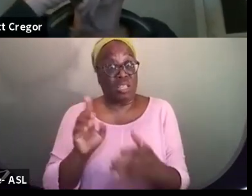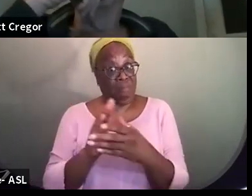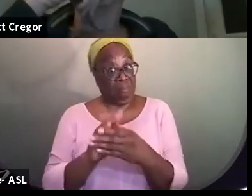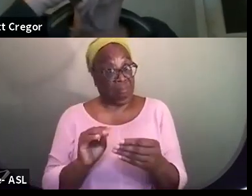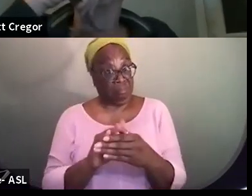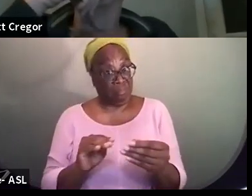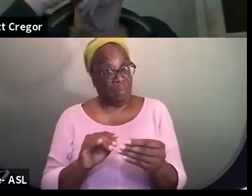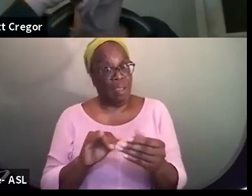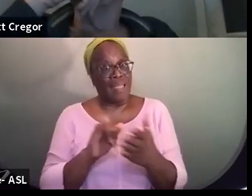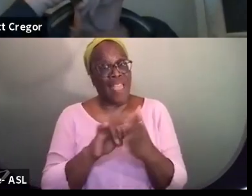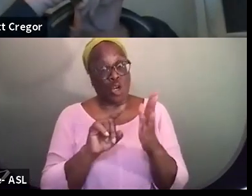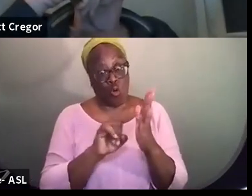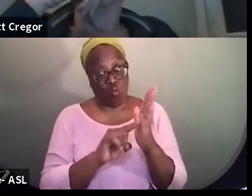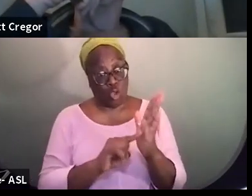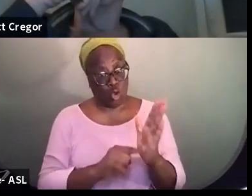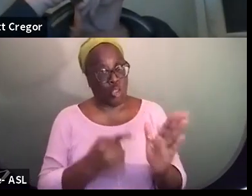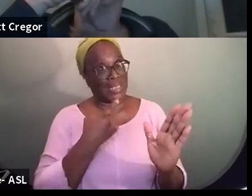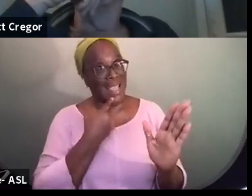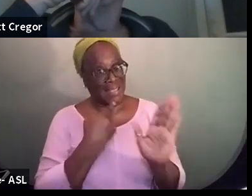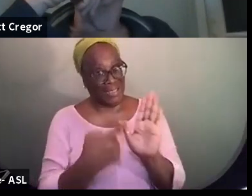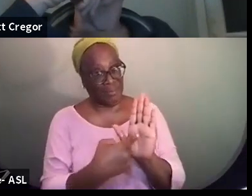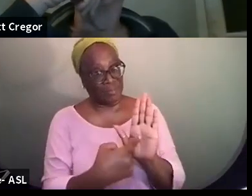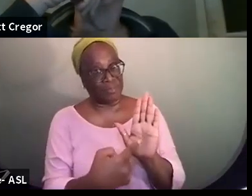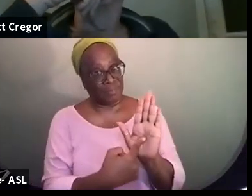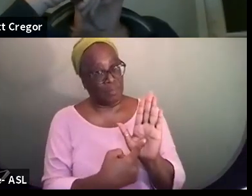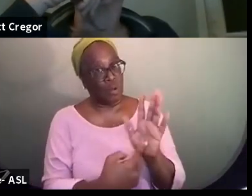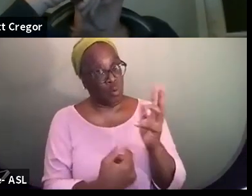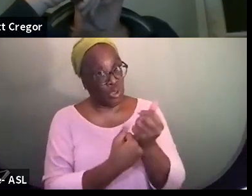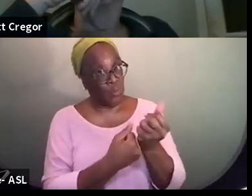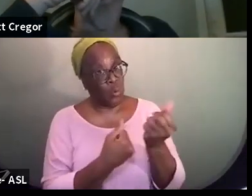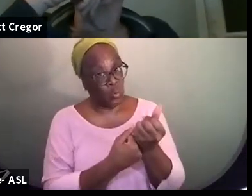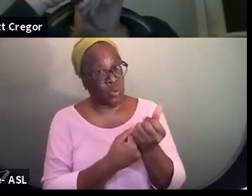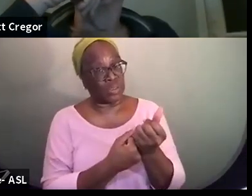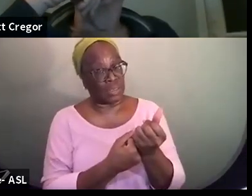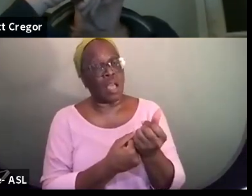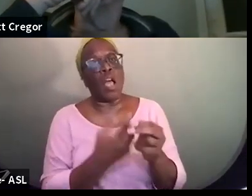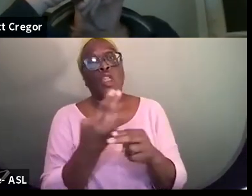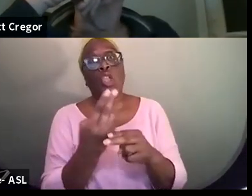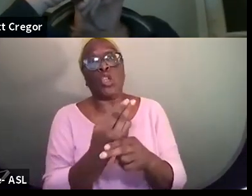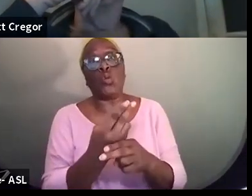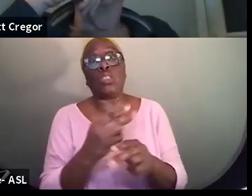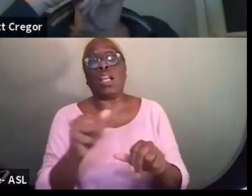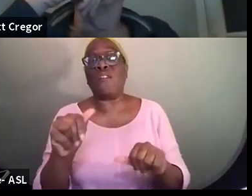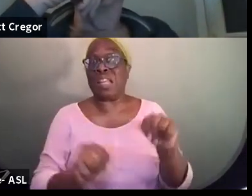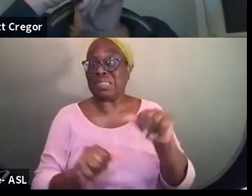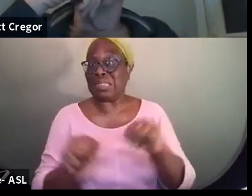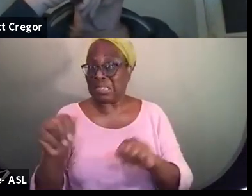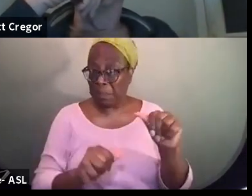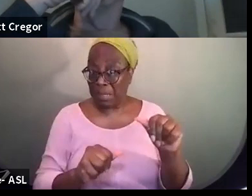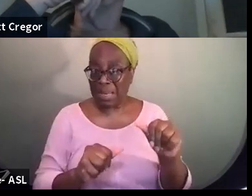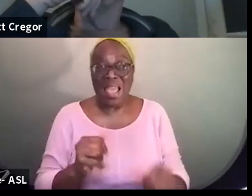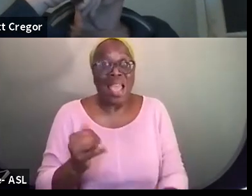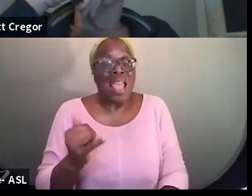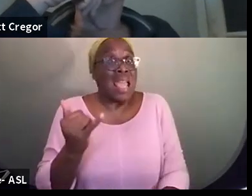research states that, or supports that, the use of an assessment, if it is to